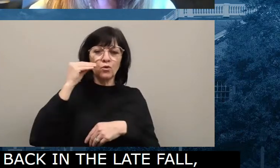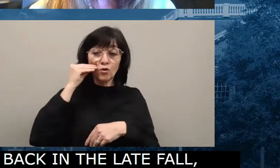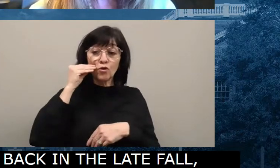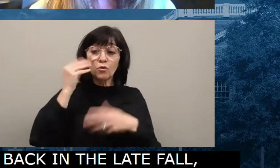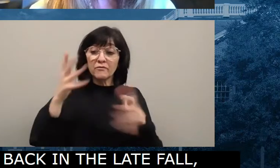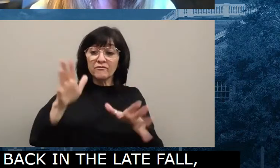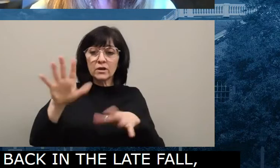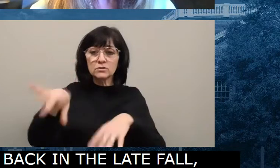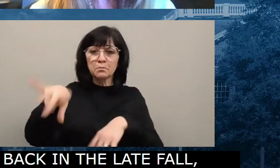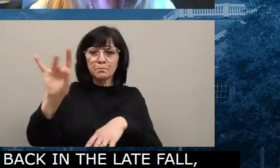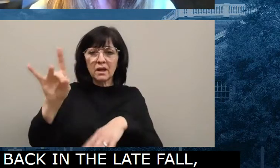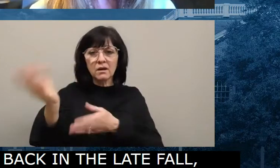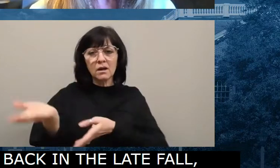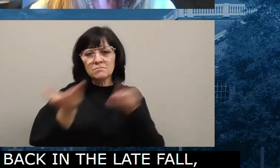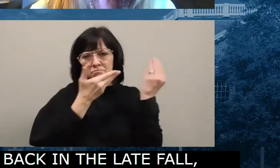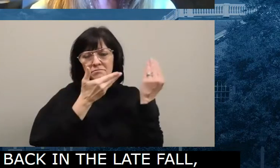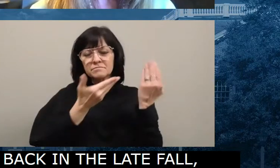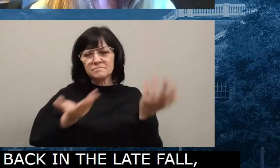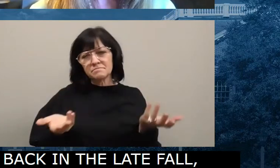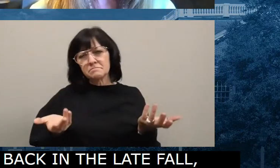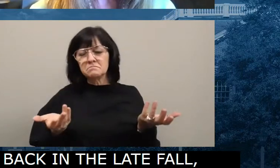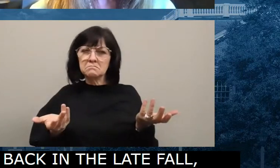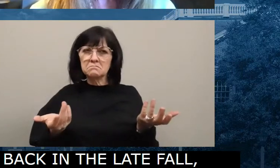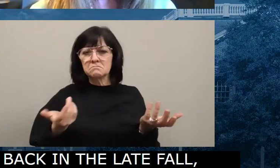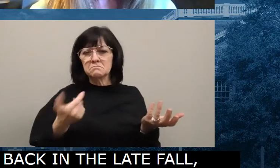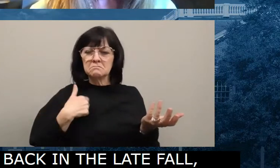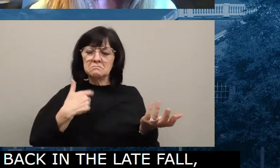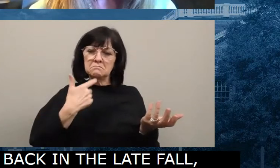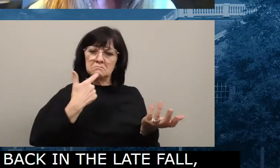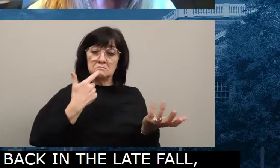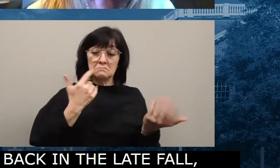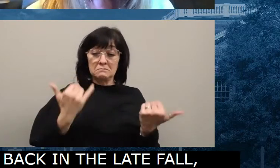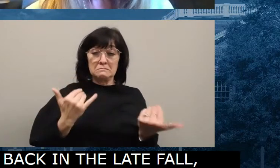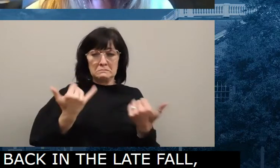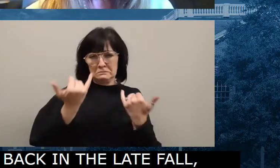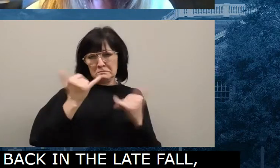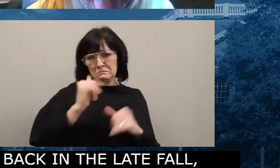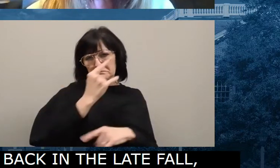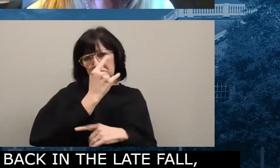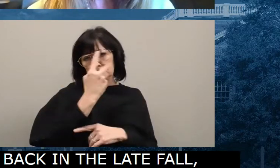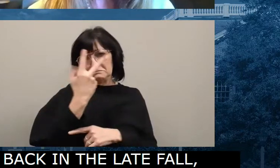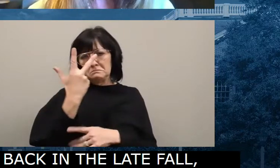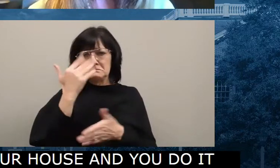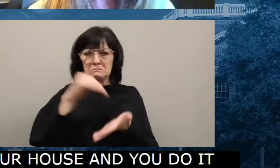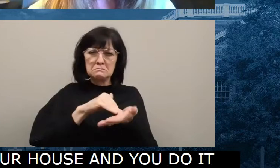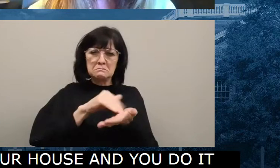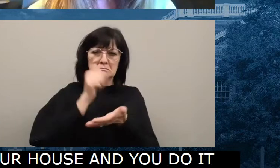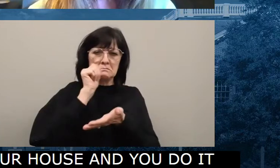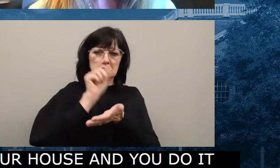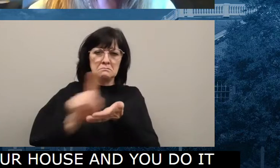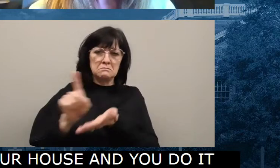doing, I'd say probably a few thousand of them a week. So not, we were probably doing a few thousand a day at one